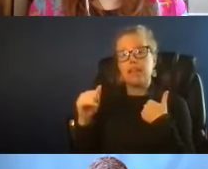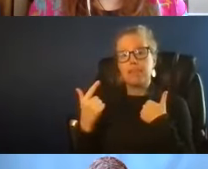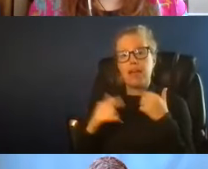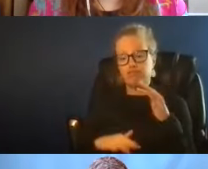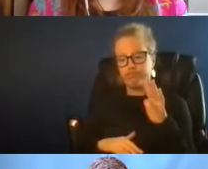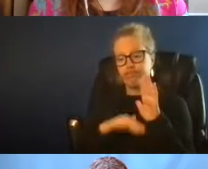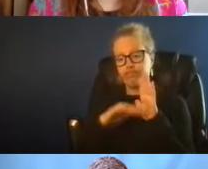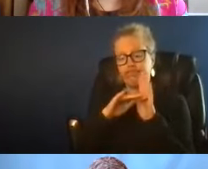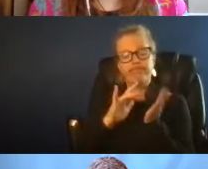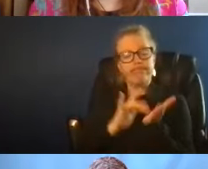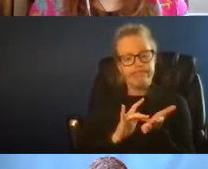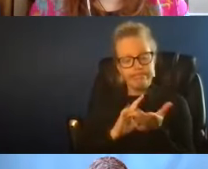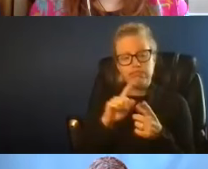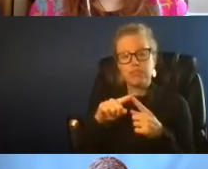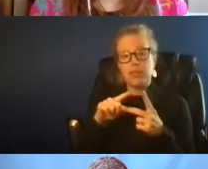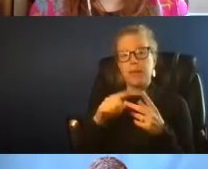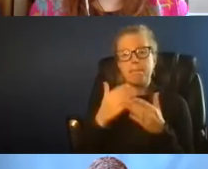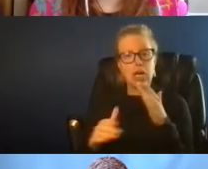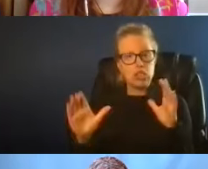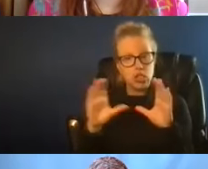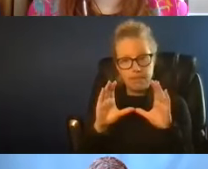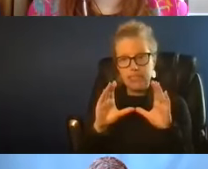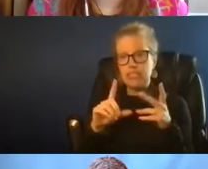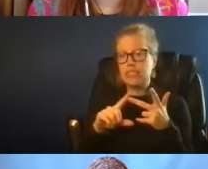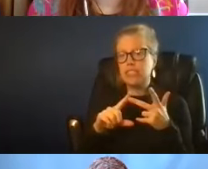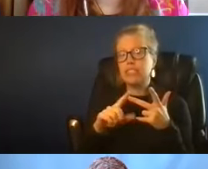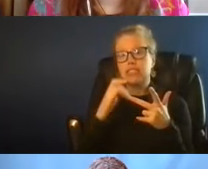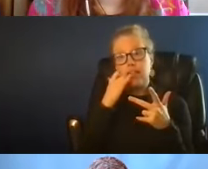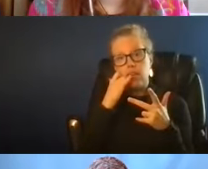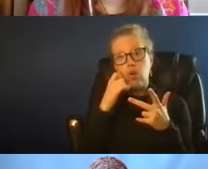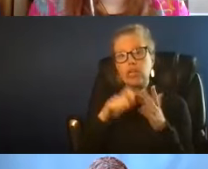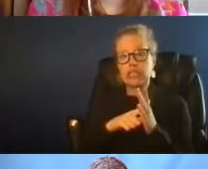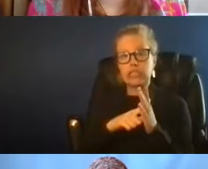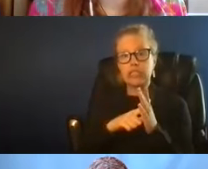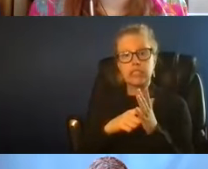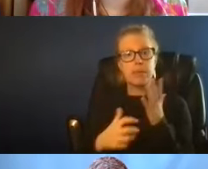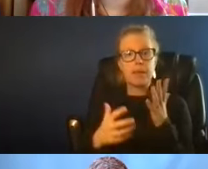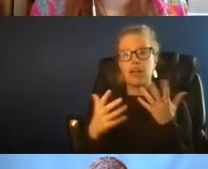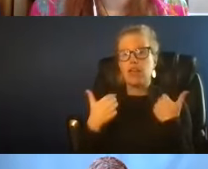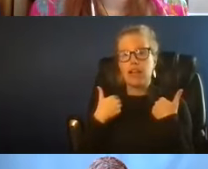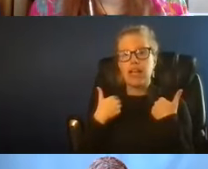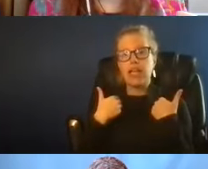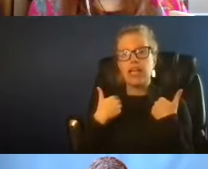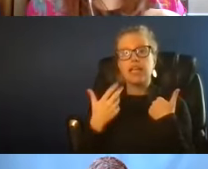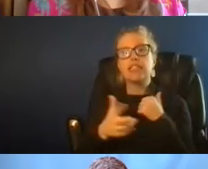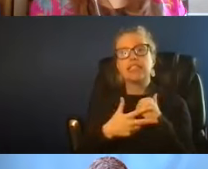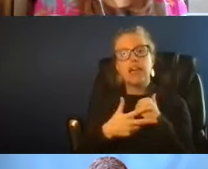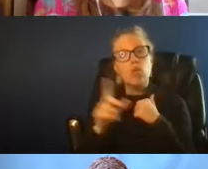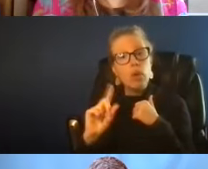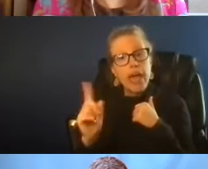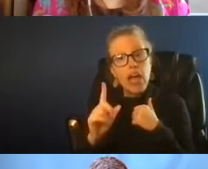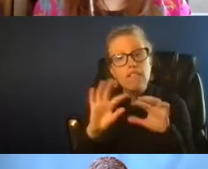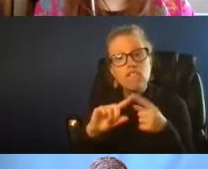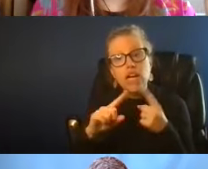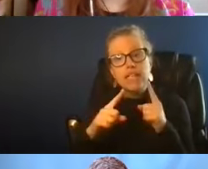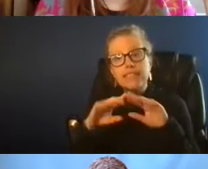their medications, their birth certificates, their cell phone or keys. They might have this bag stored at a friend's house so that